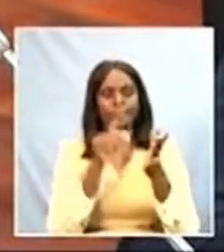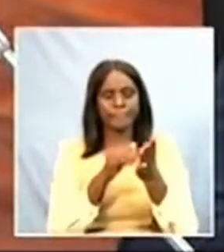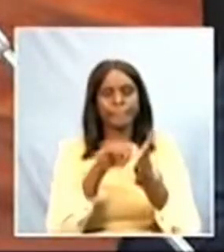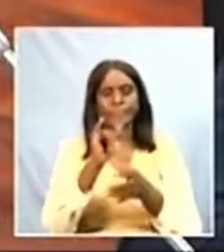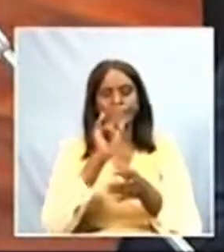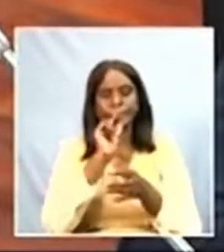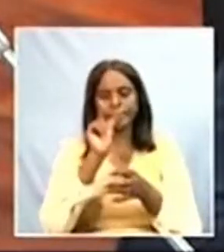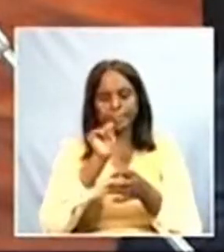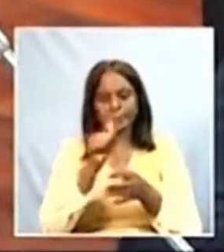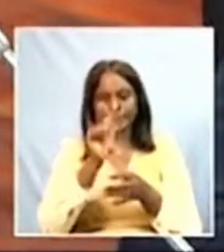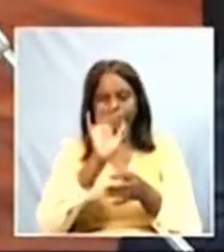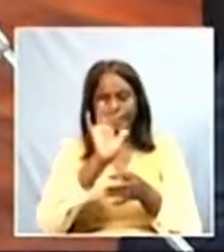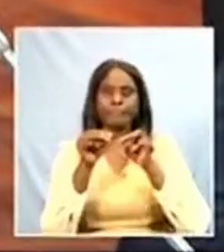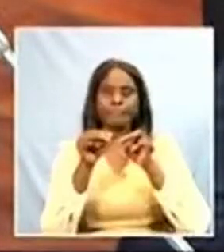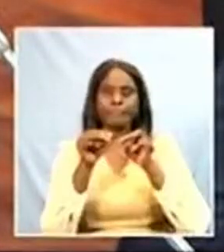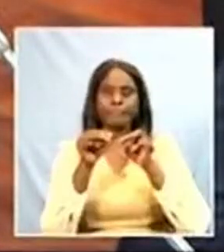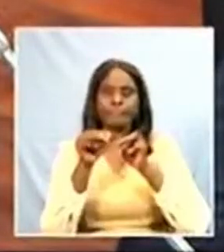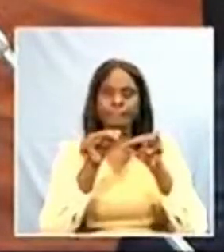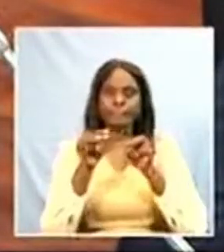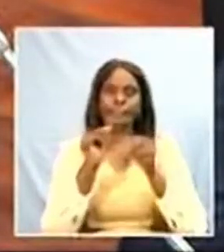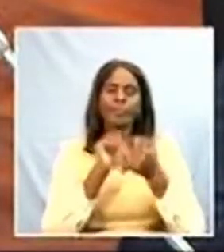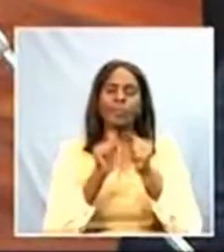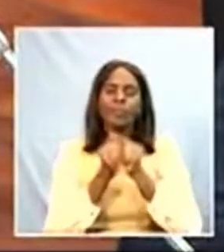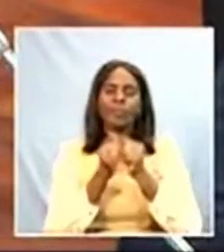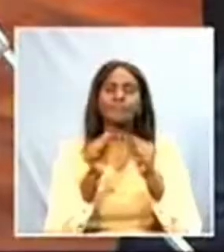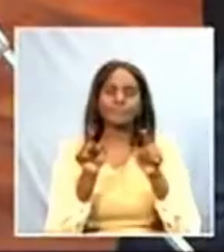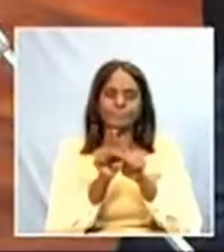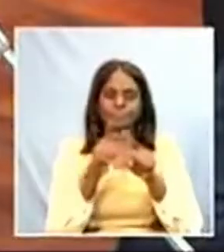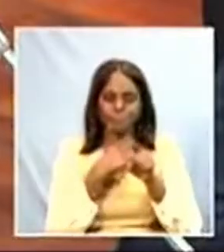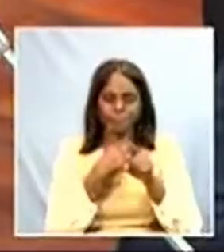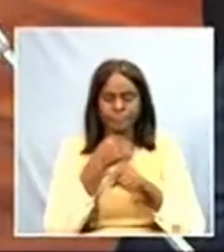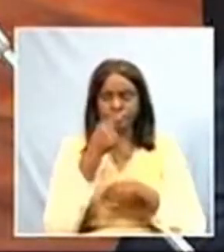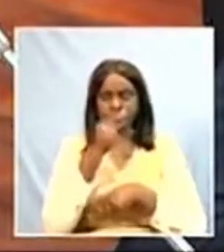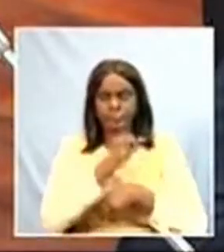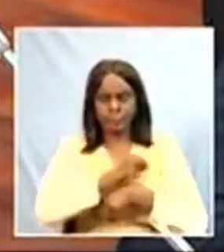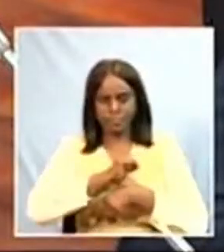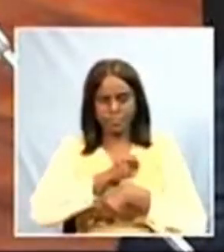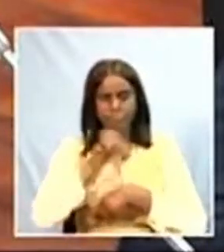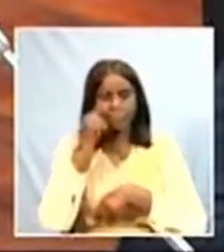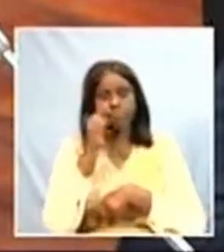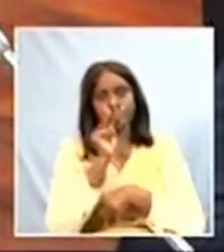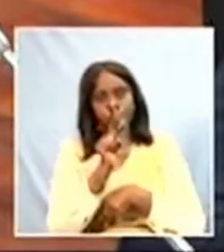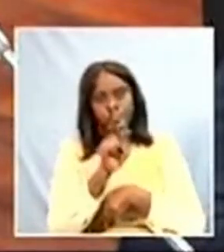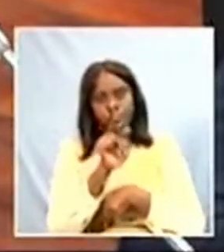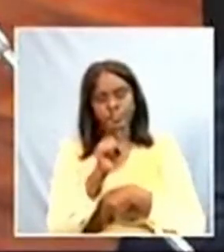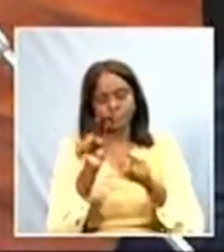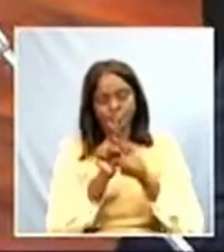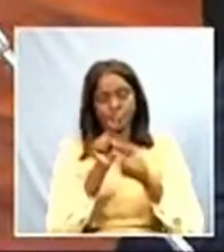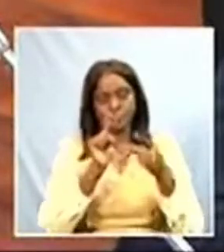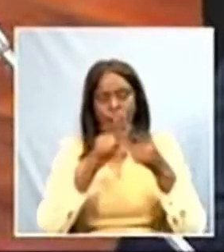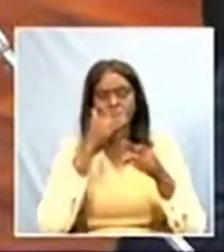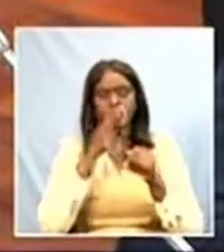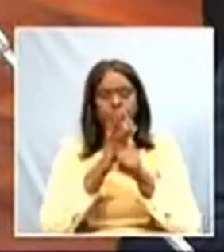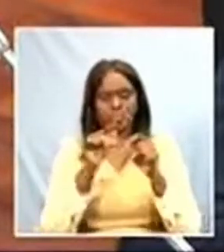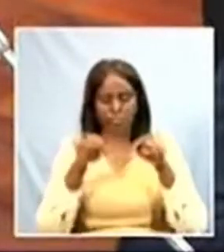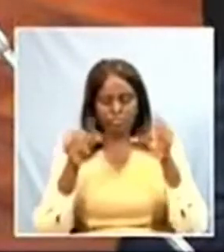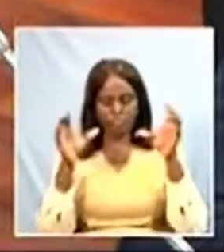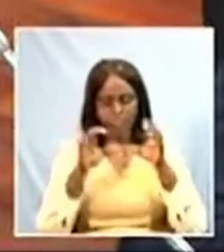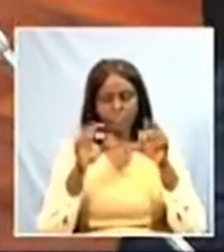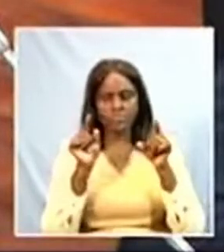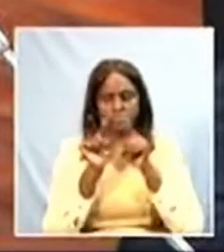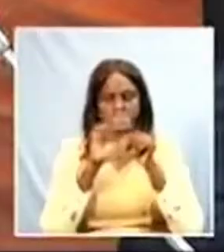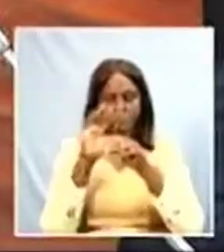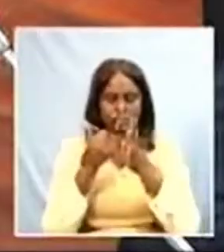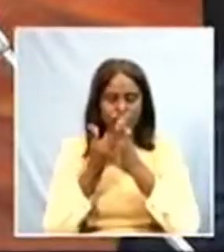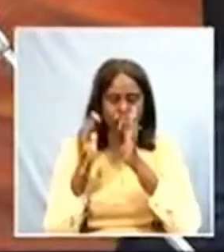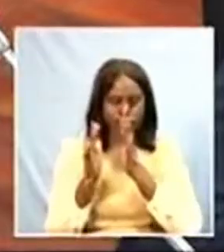indeed management's oversight, Chair, and I would like to apologize on that one, and to assure the committee that the corrective measures